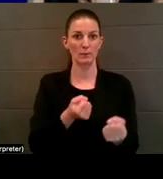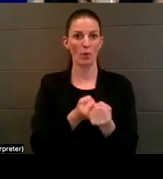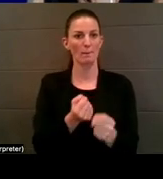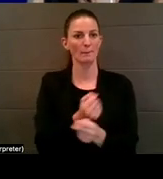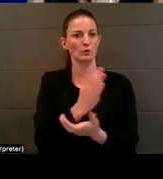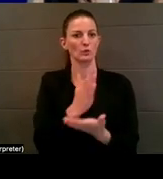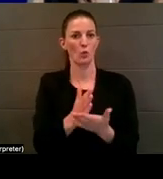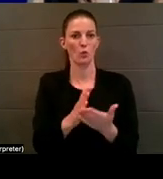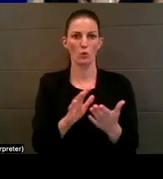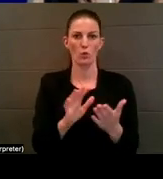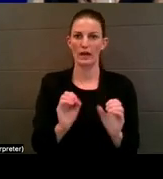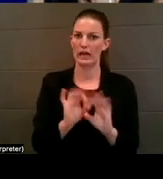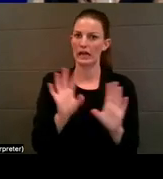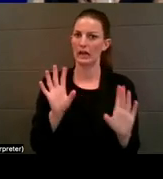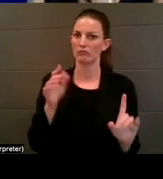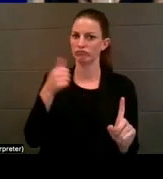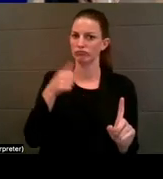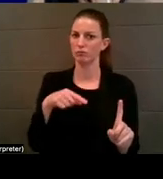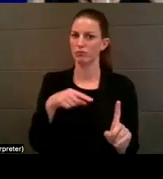So